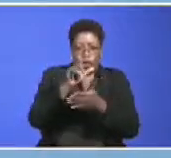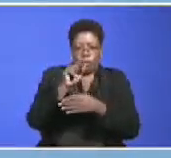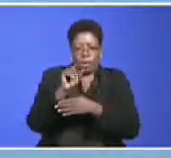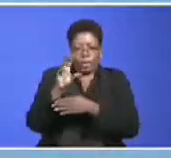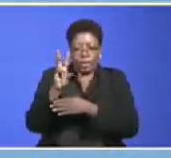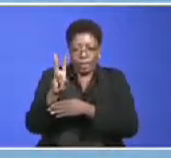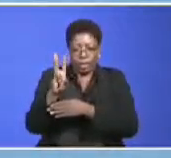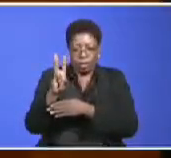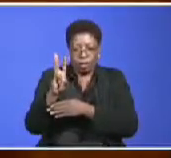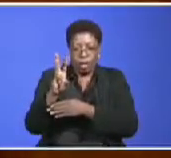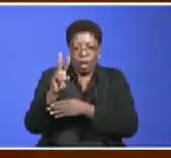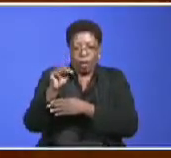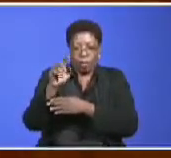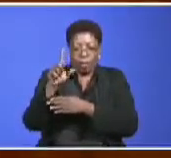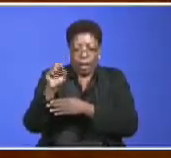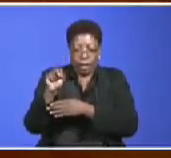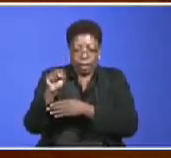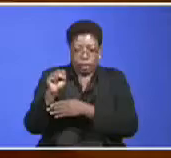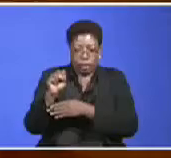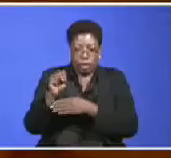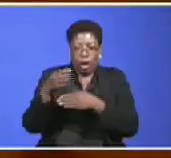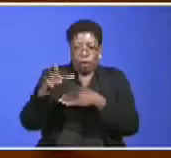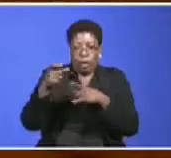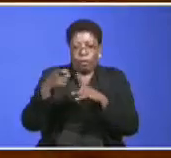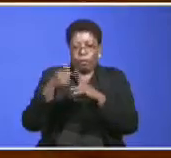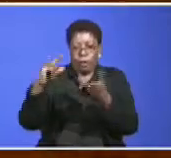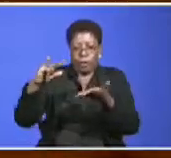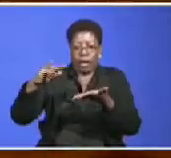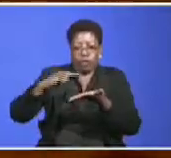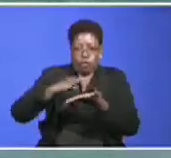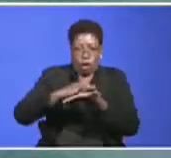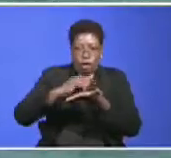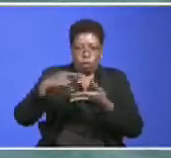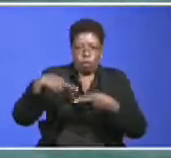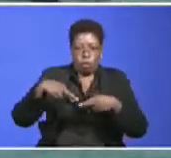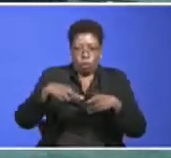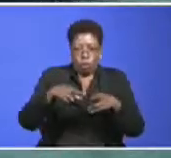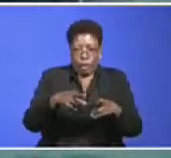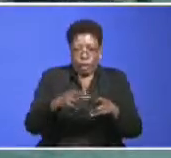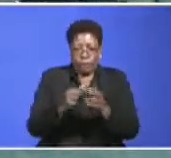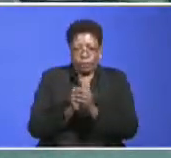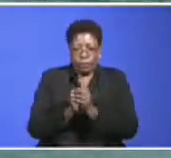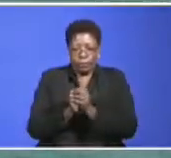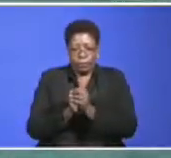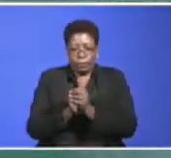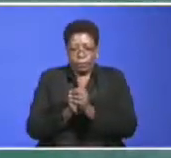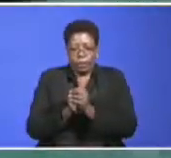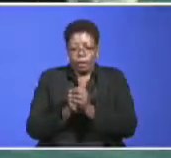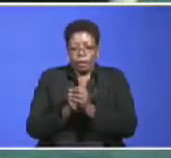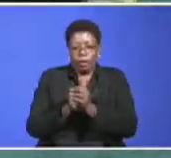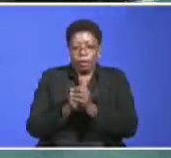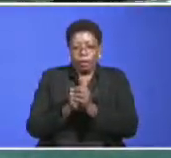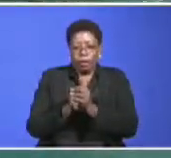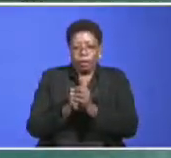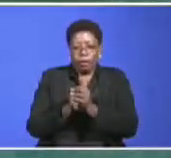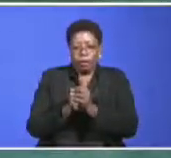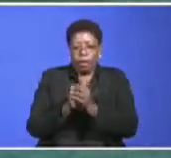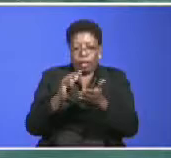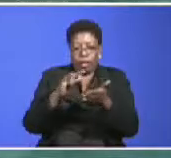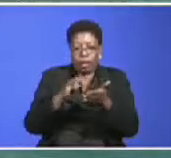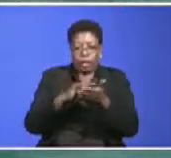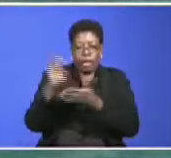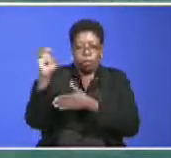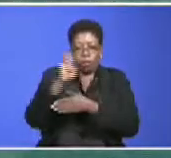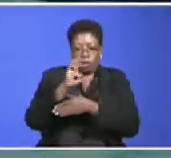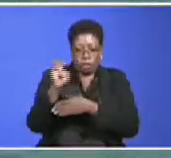of LPIA's runway 14. The aircraft sank. Meantime, the 406 megahertz emergency